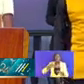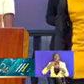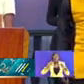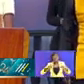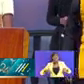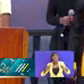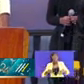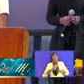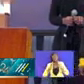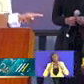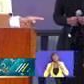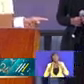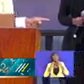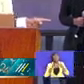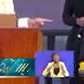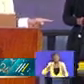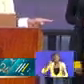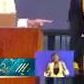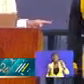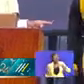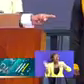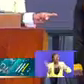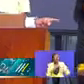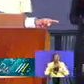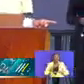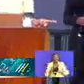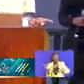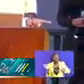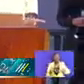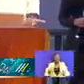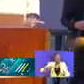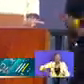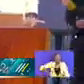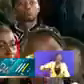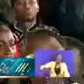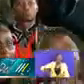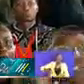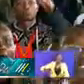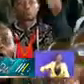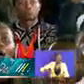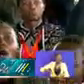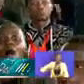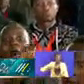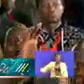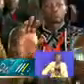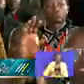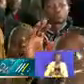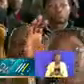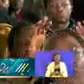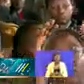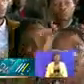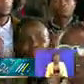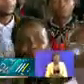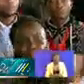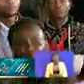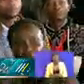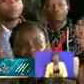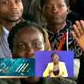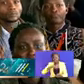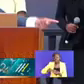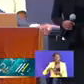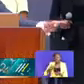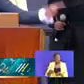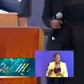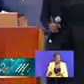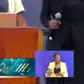matatu I have seen young people sing at kencom something is happening those small pockets of fire